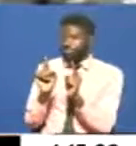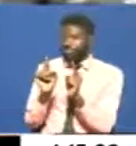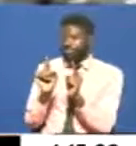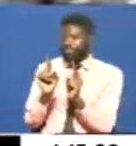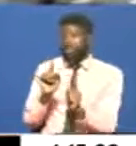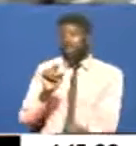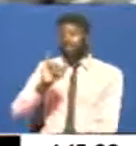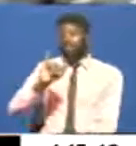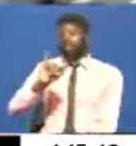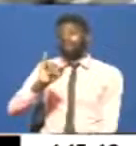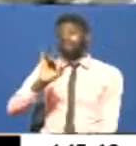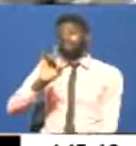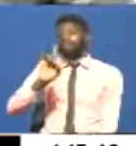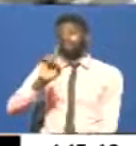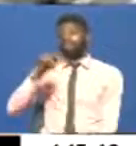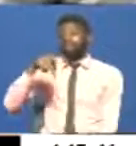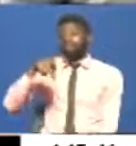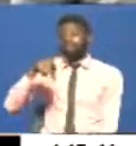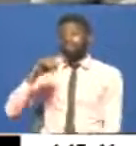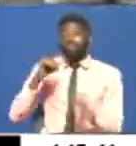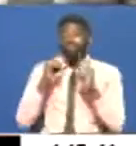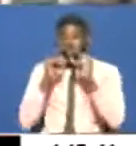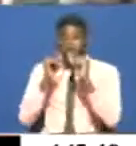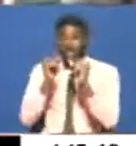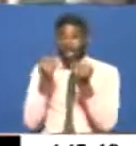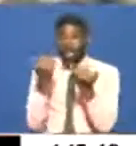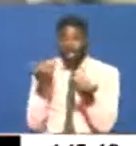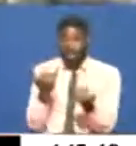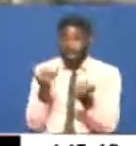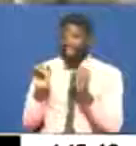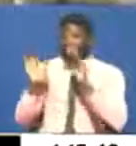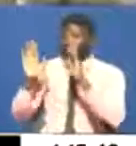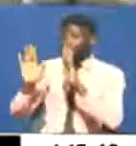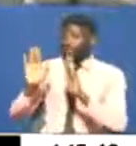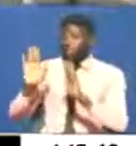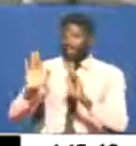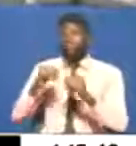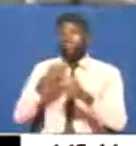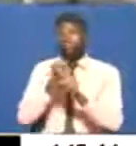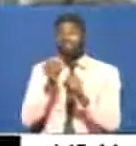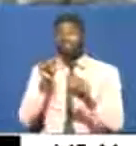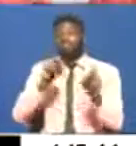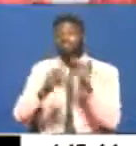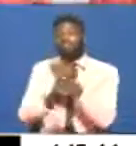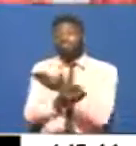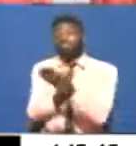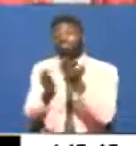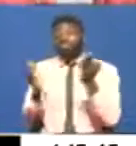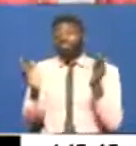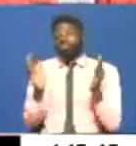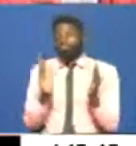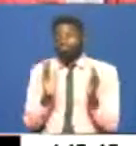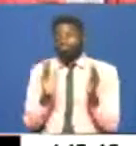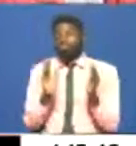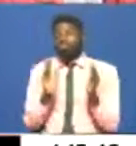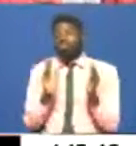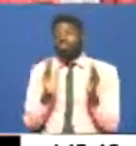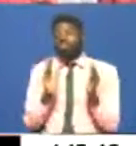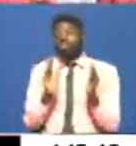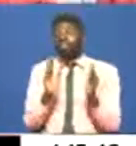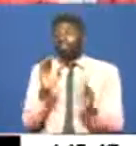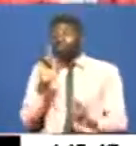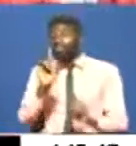the ongoing campaigns are stirring tensions among citizens as the country struggles to recover from the economic